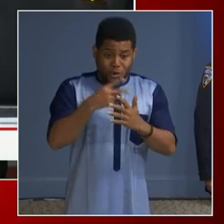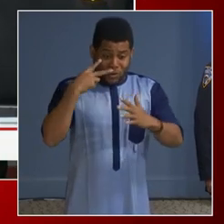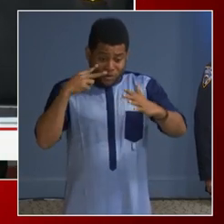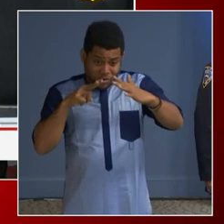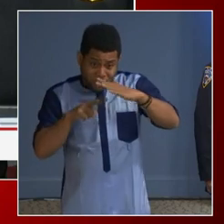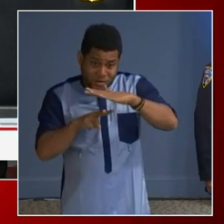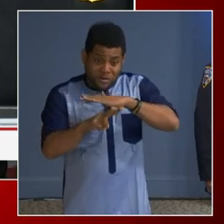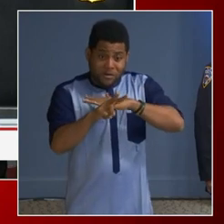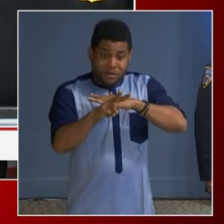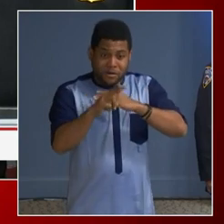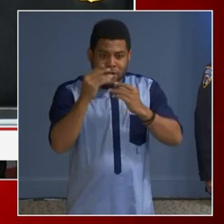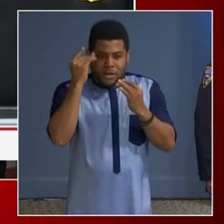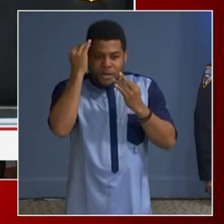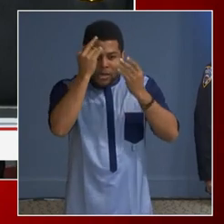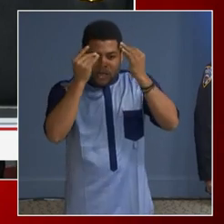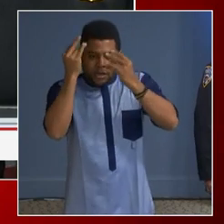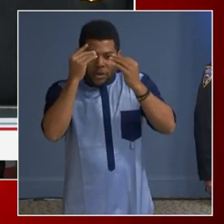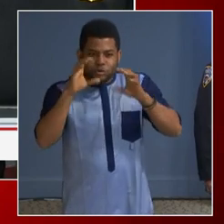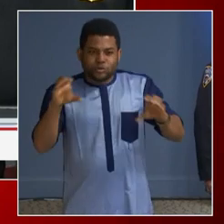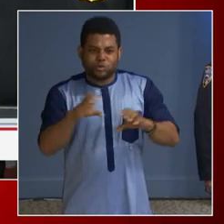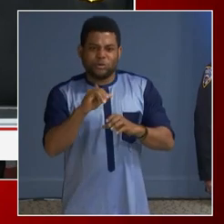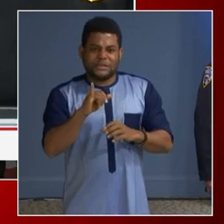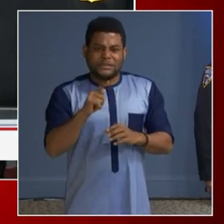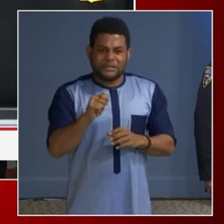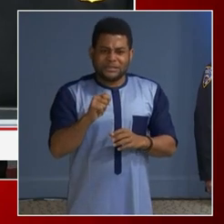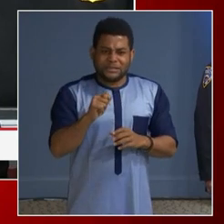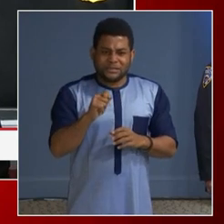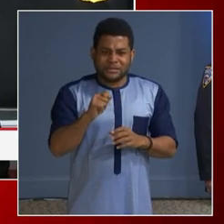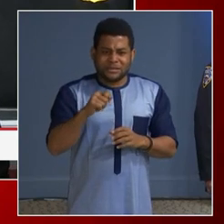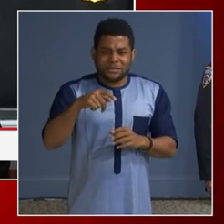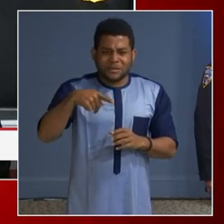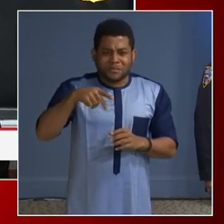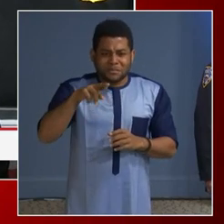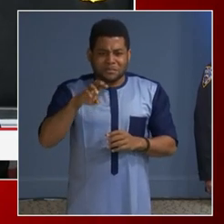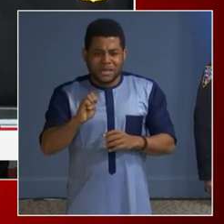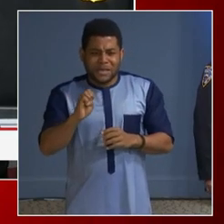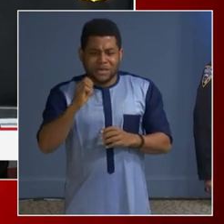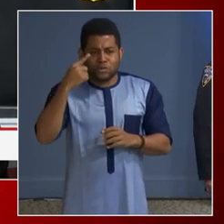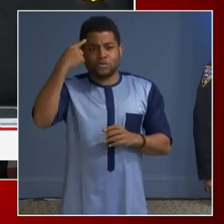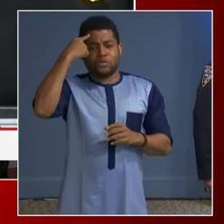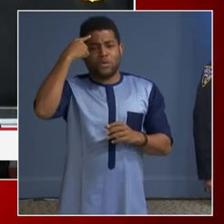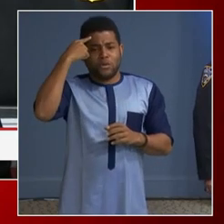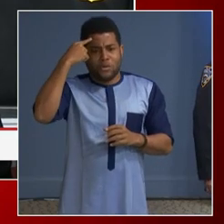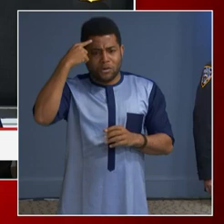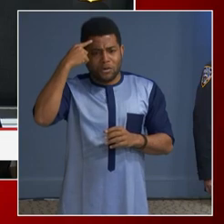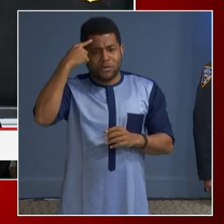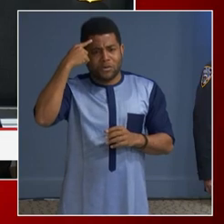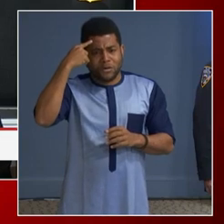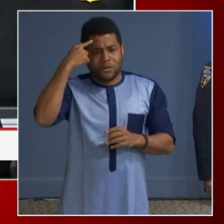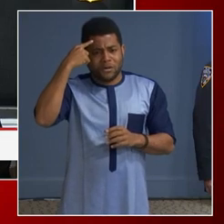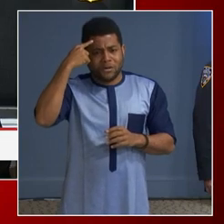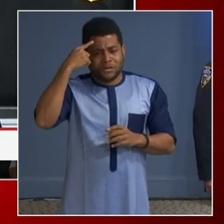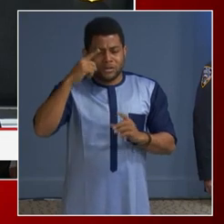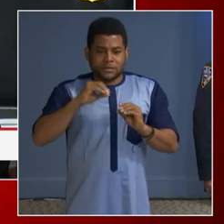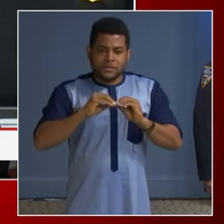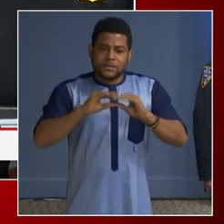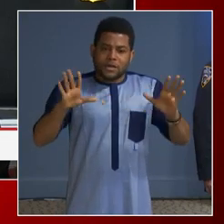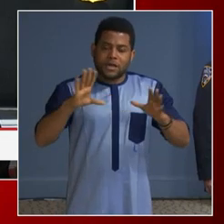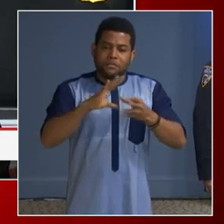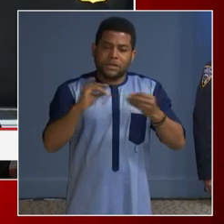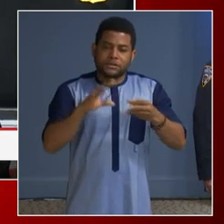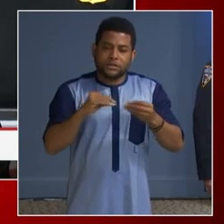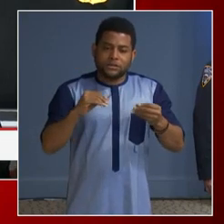shooter, it sends a clear and loud message that we need the help from the